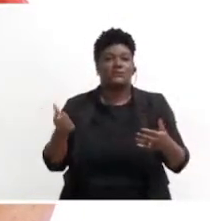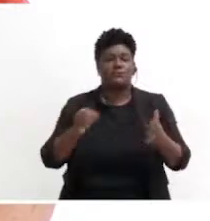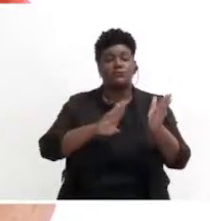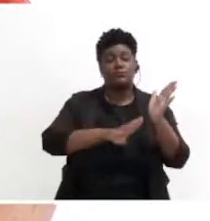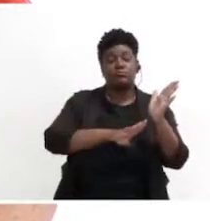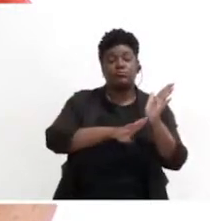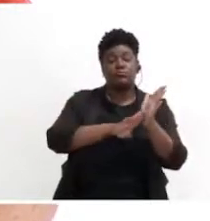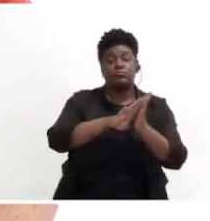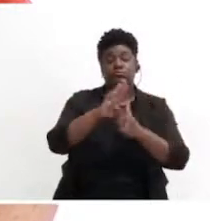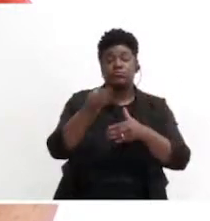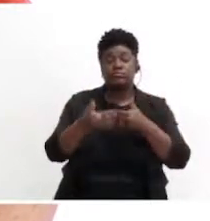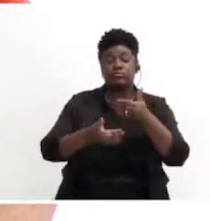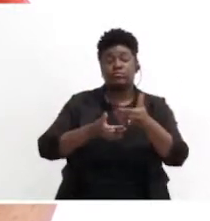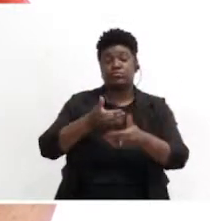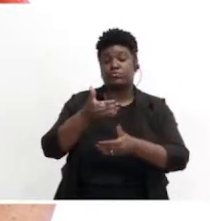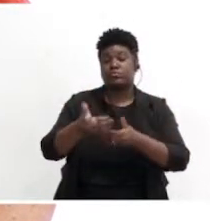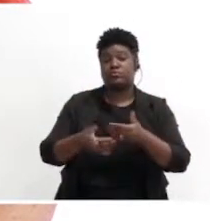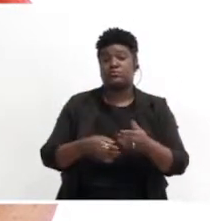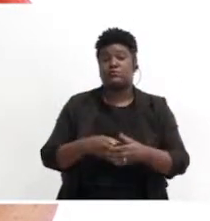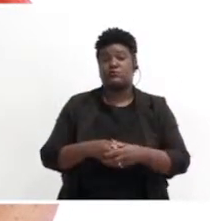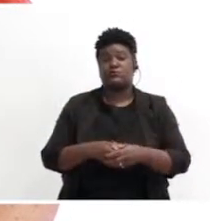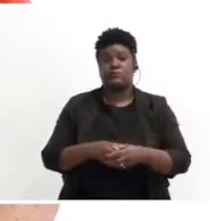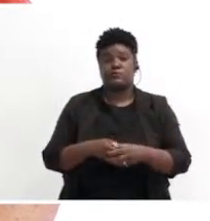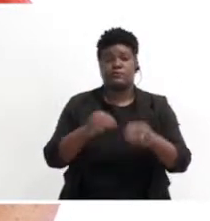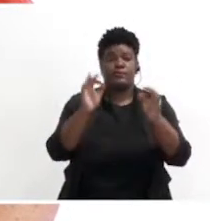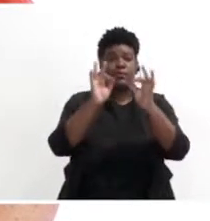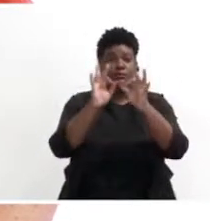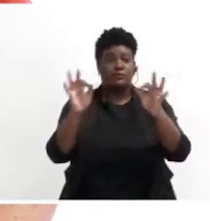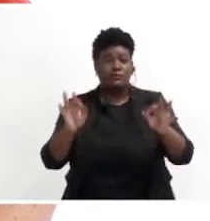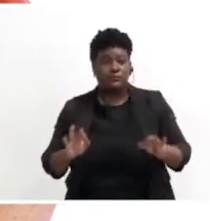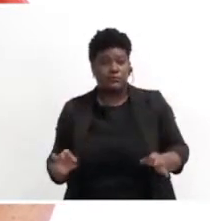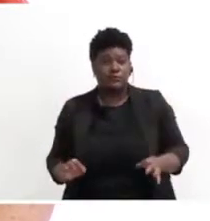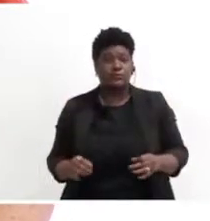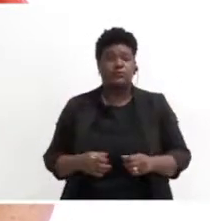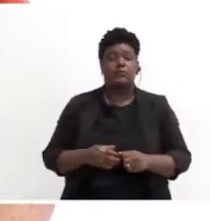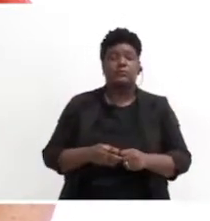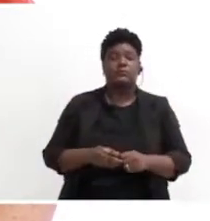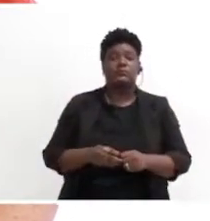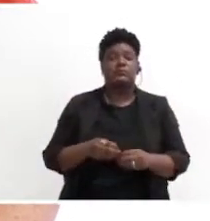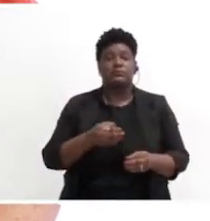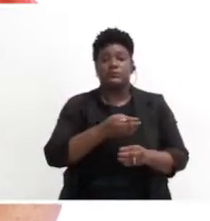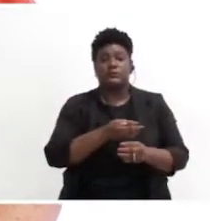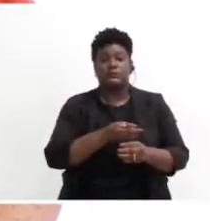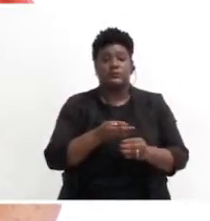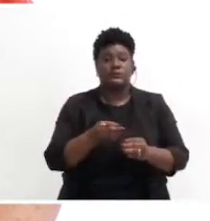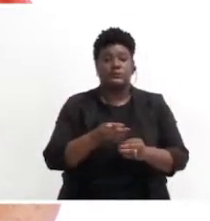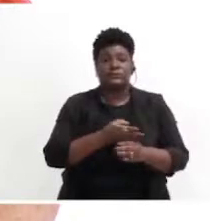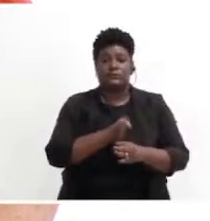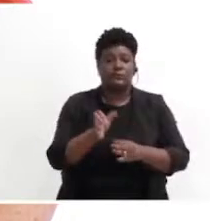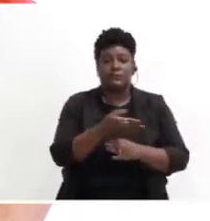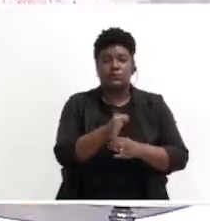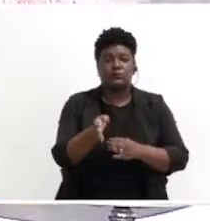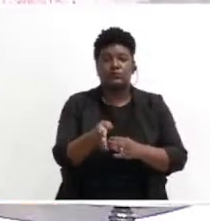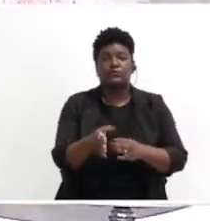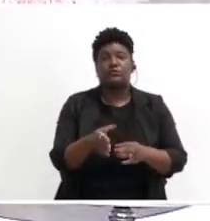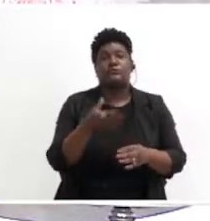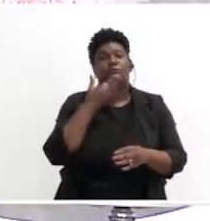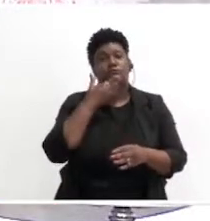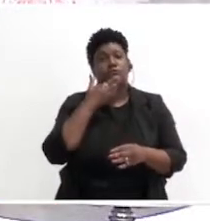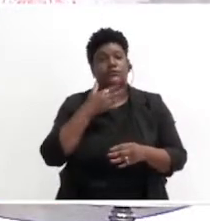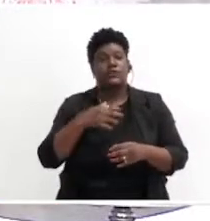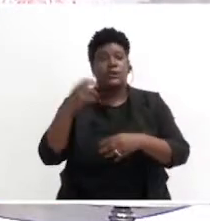terms of electrical performance and speed of communication, but also power. So if you can imagine, there's